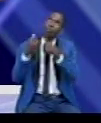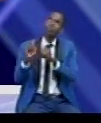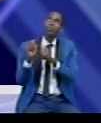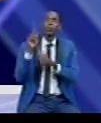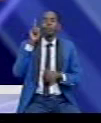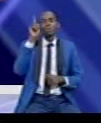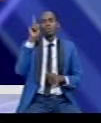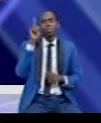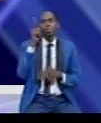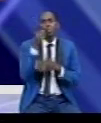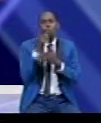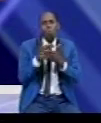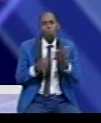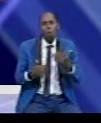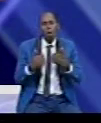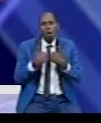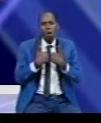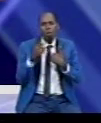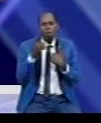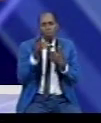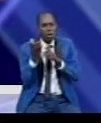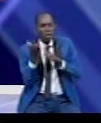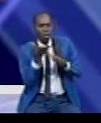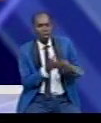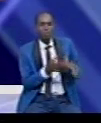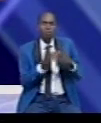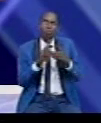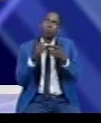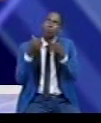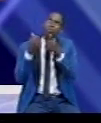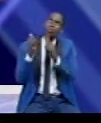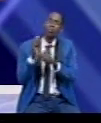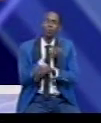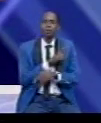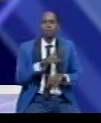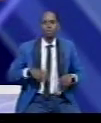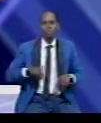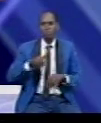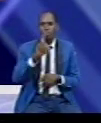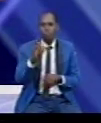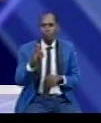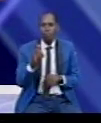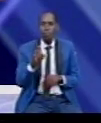What have you left to follow the Lord? You need to leave all.